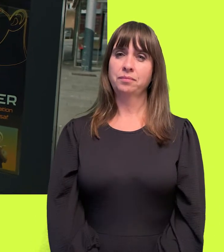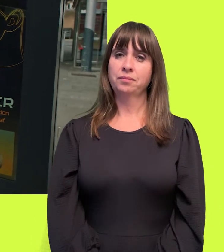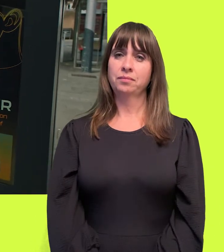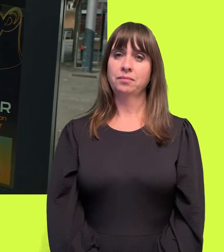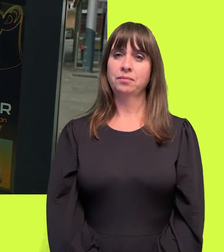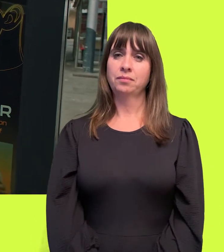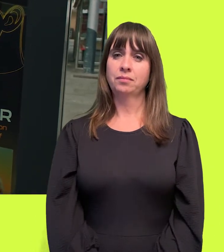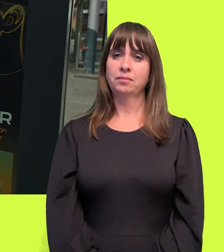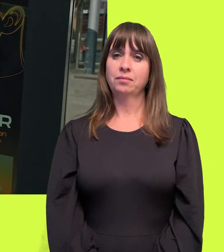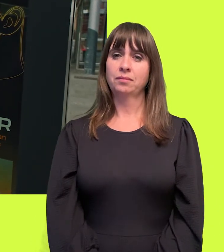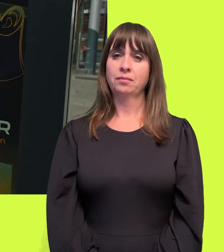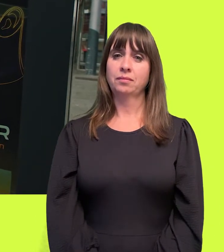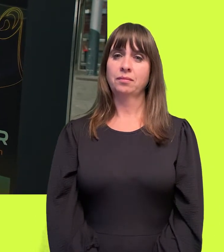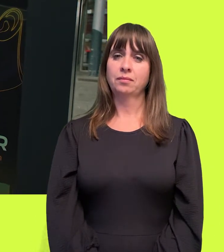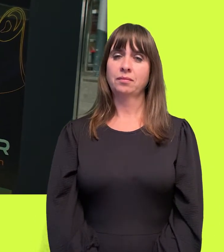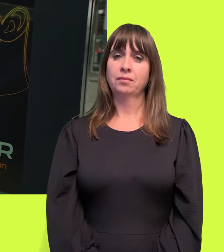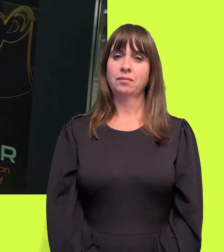instead, you know?